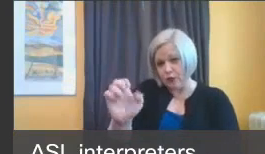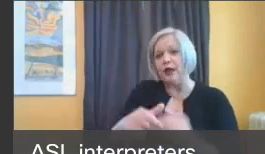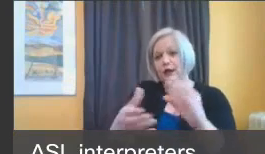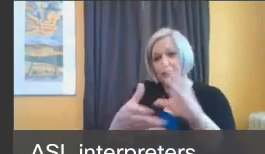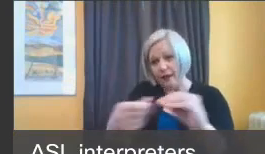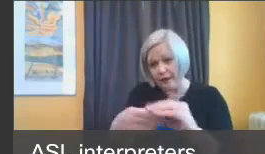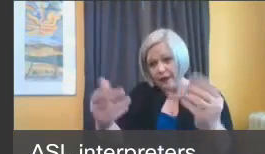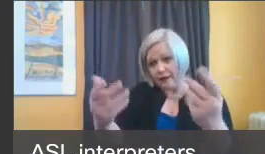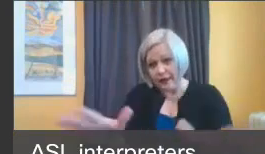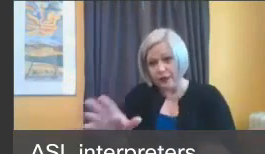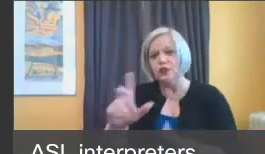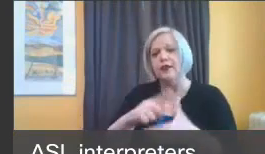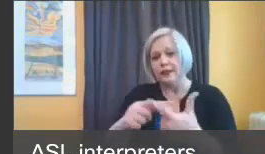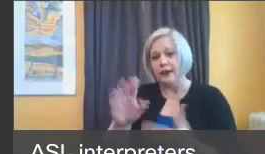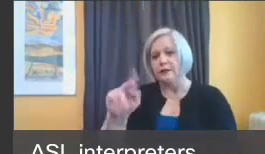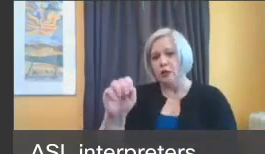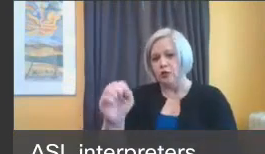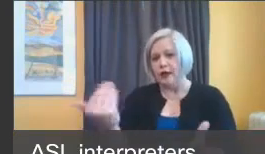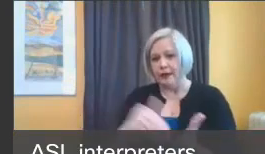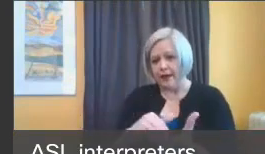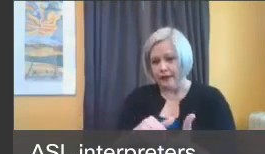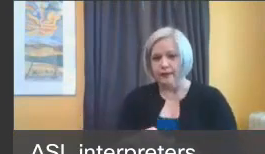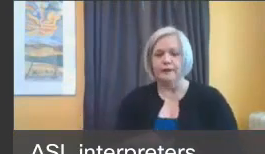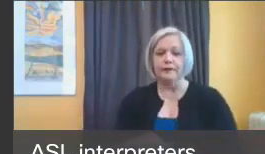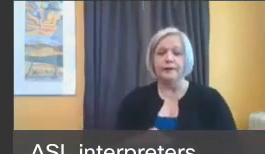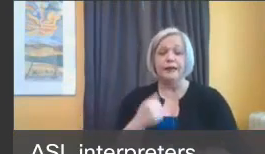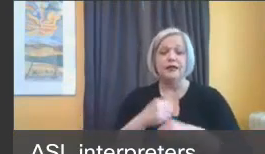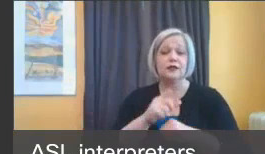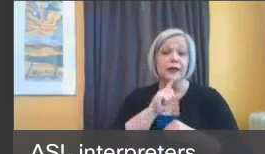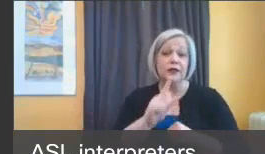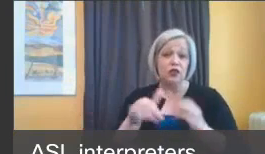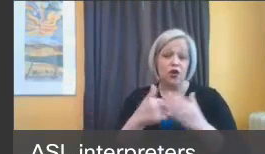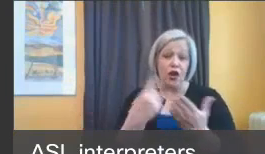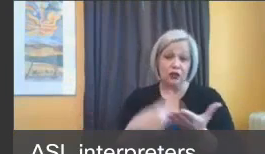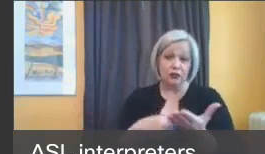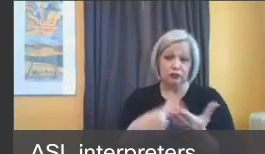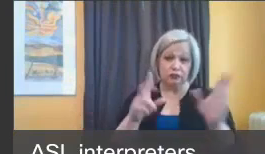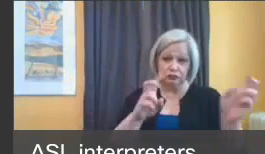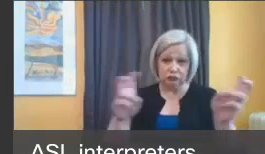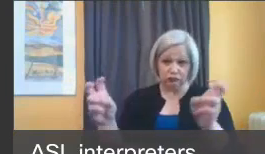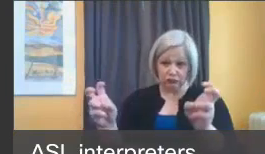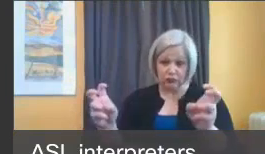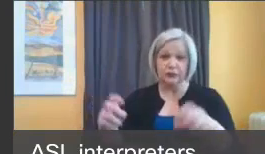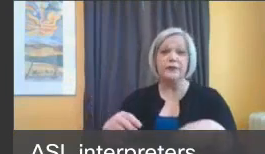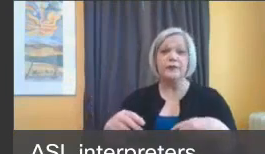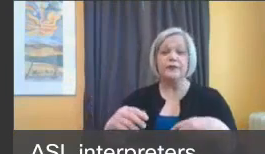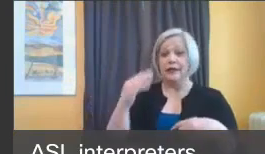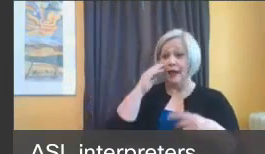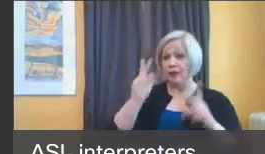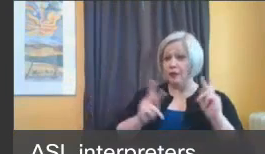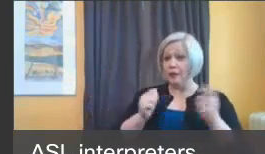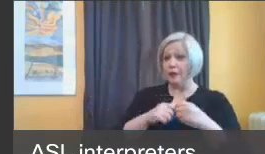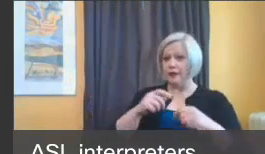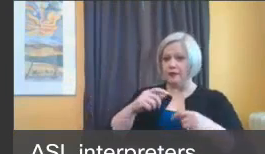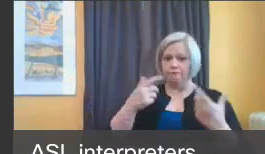comment. In order to ensure that all aspects of the issues are represented, knowledgeable persons with a wide